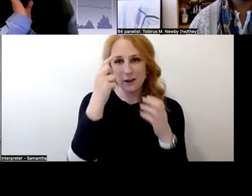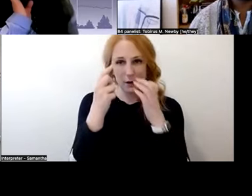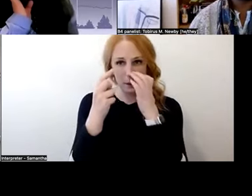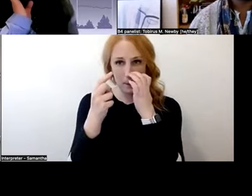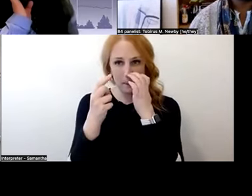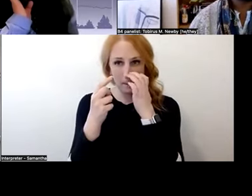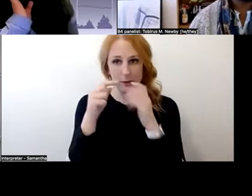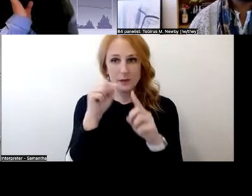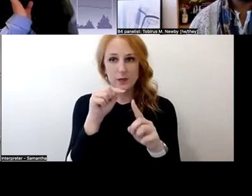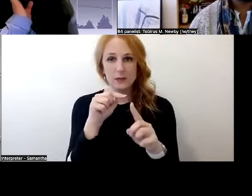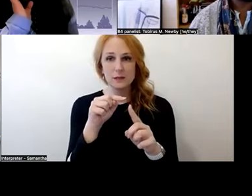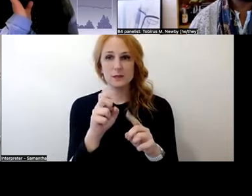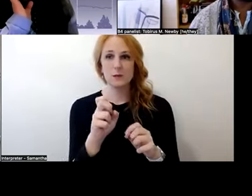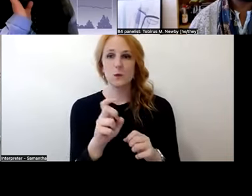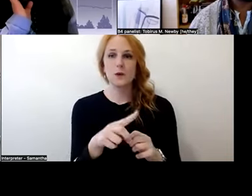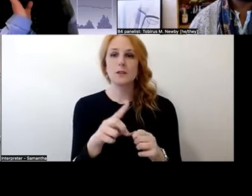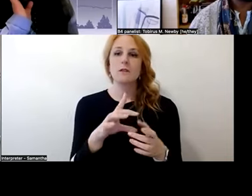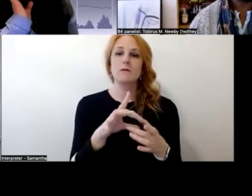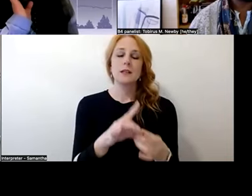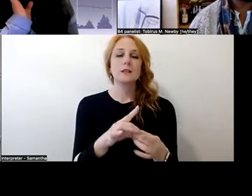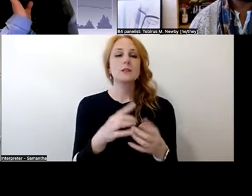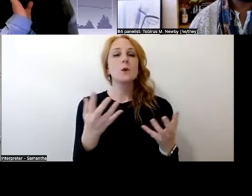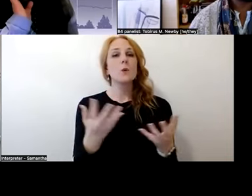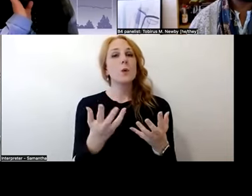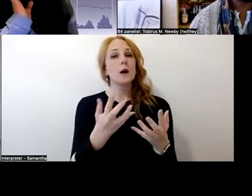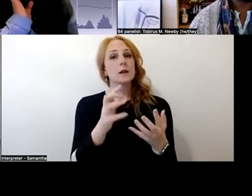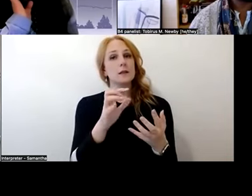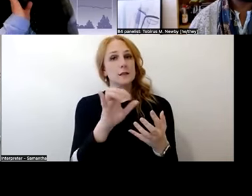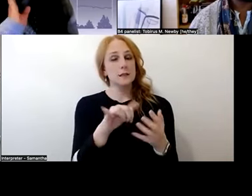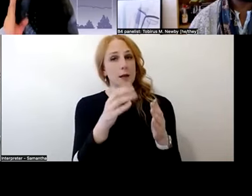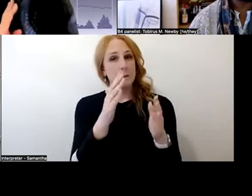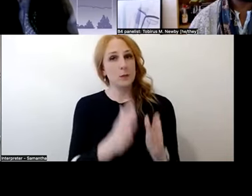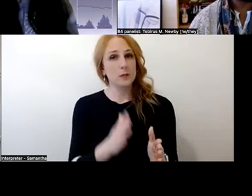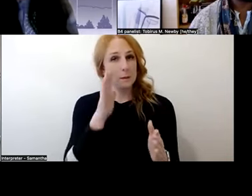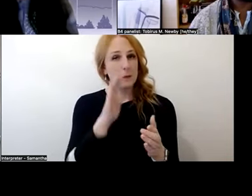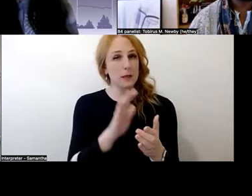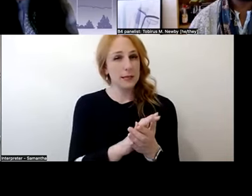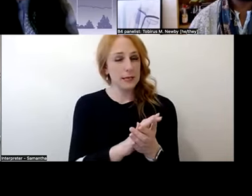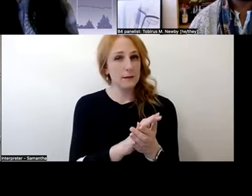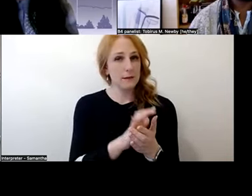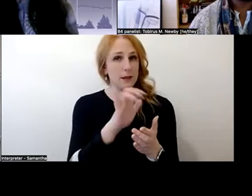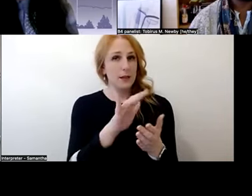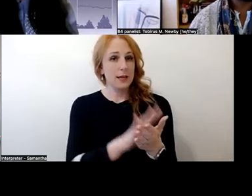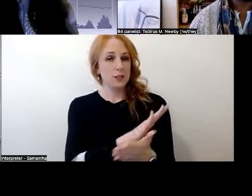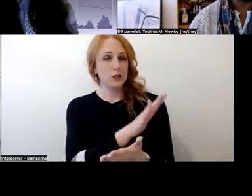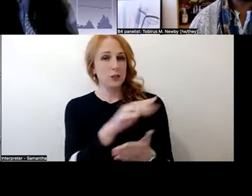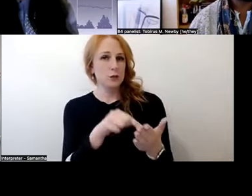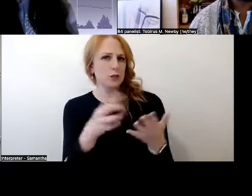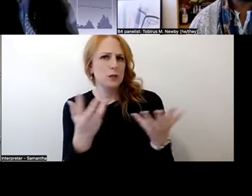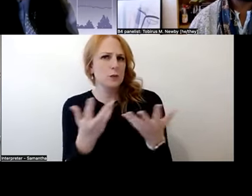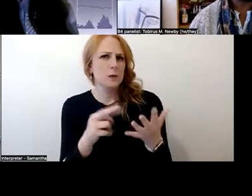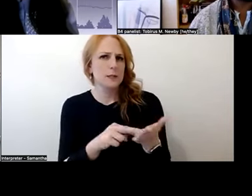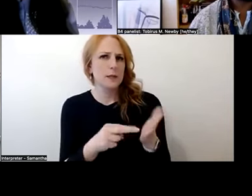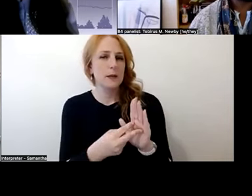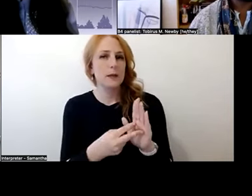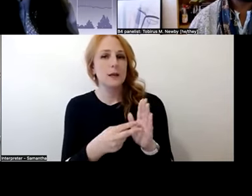to what a person might believe the institution to be. Like, I think it's many things. It's people. It's the relationships